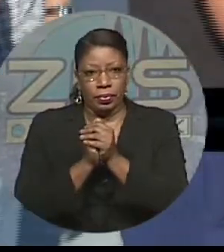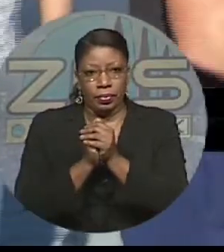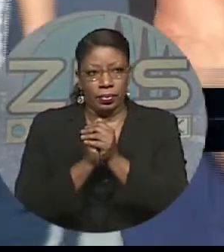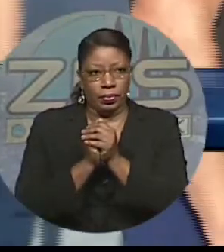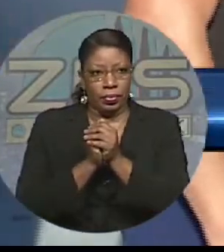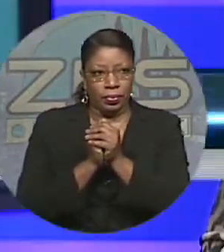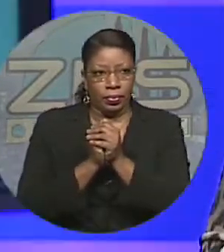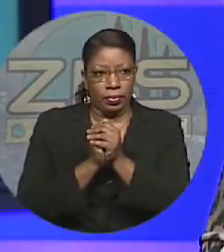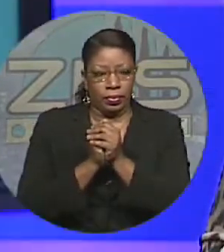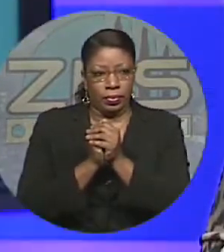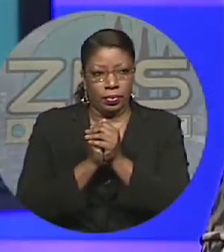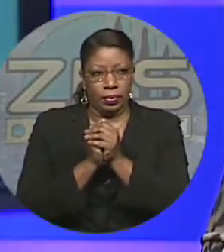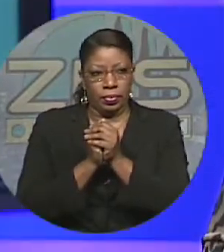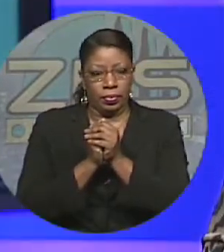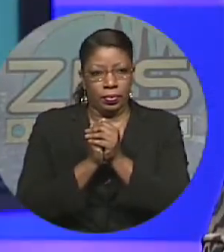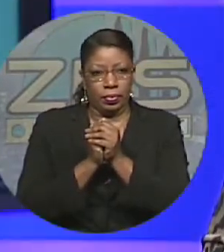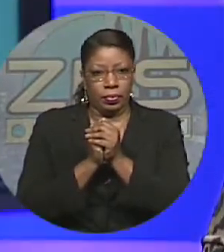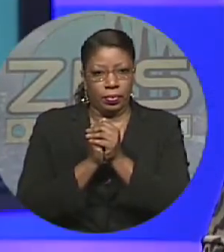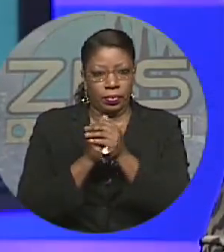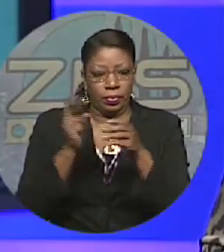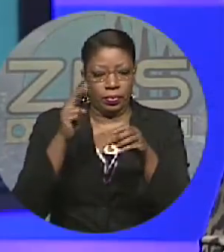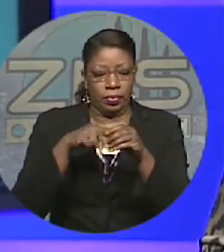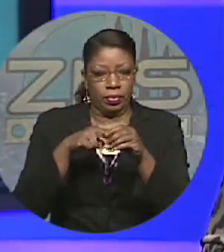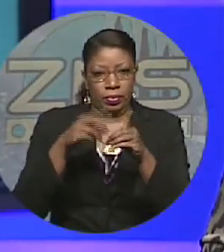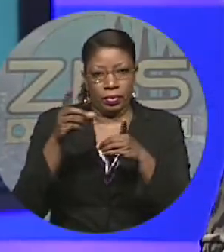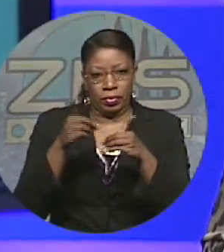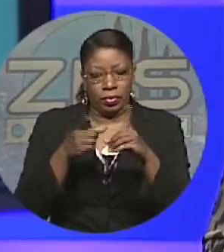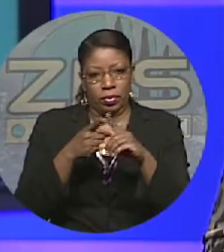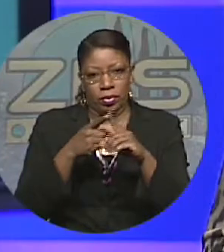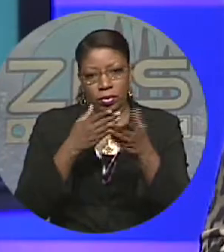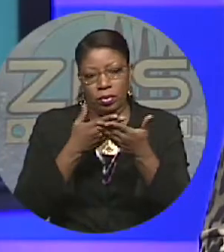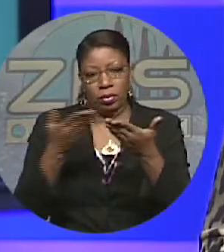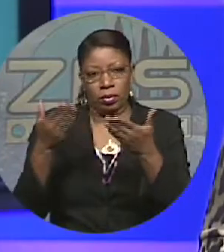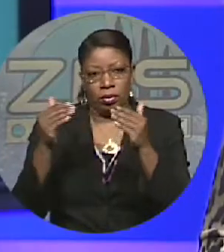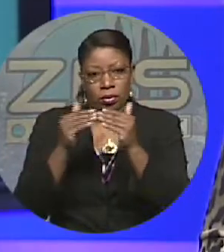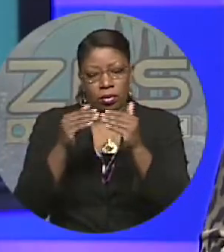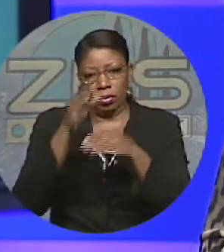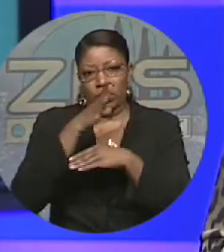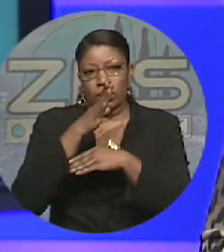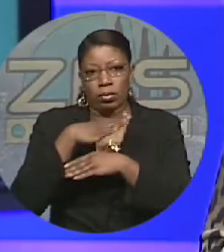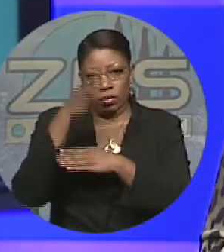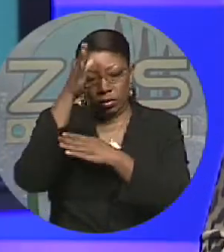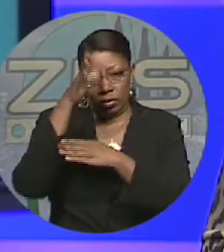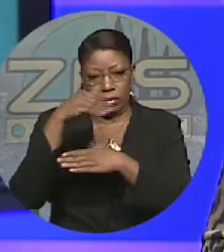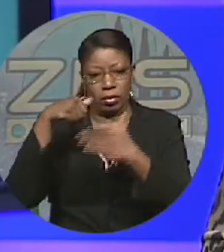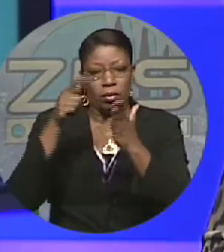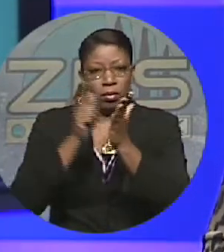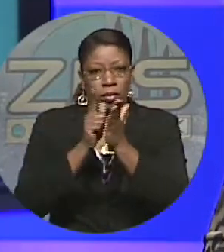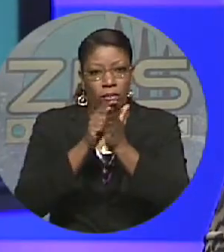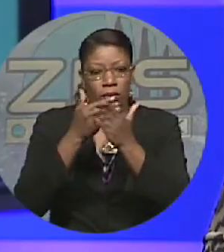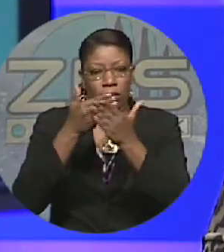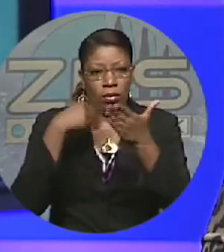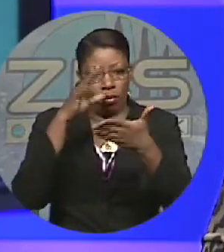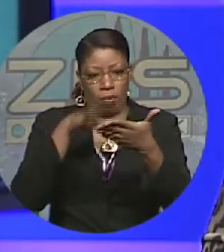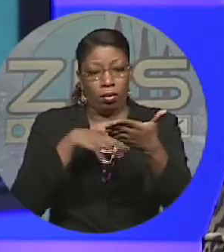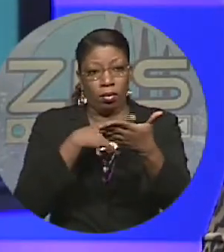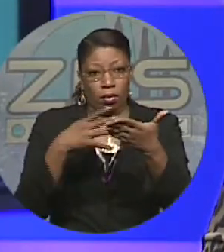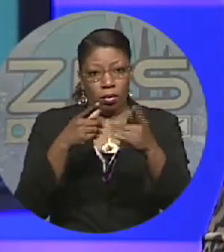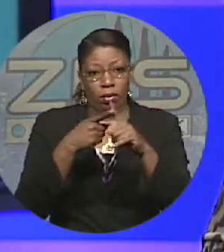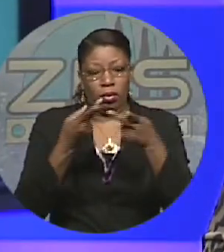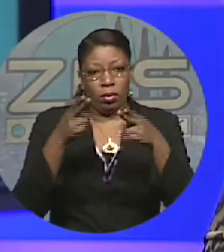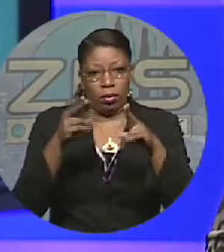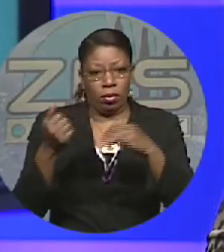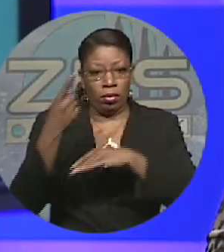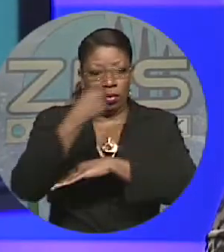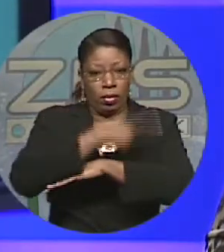Network News. The referendum designed to bring equality to men and women in law was previously scheduled to take place